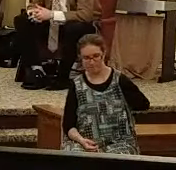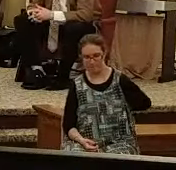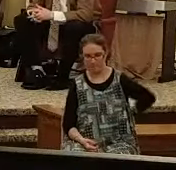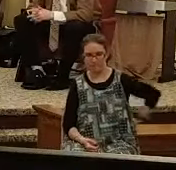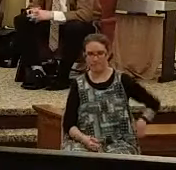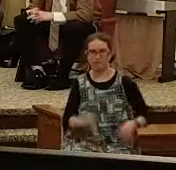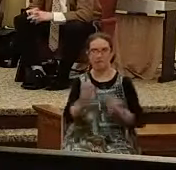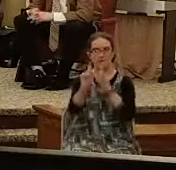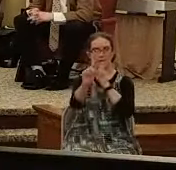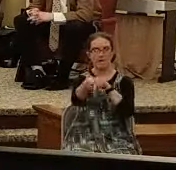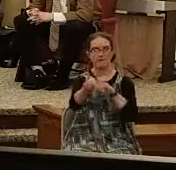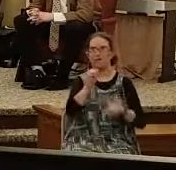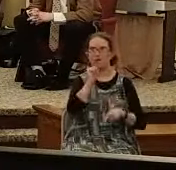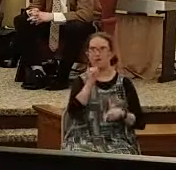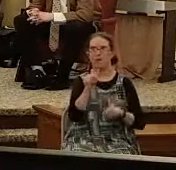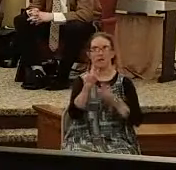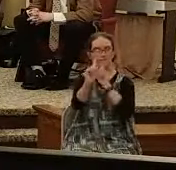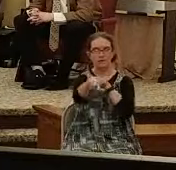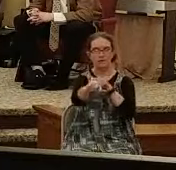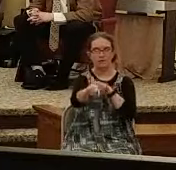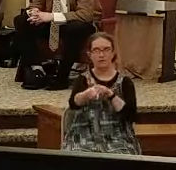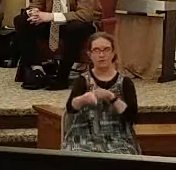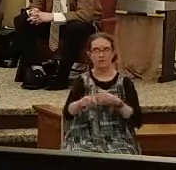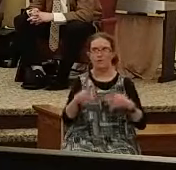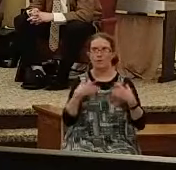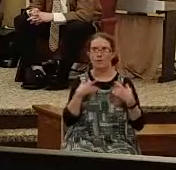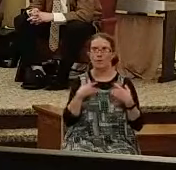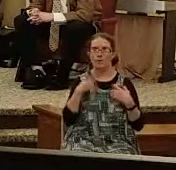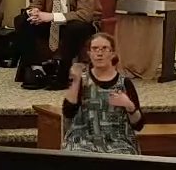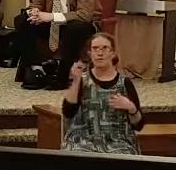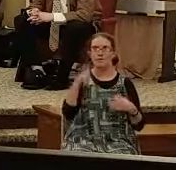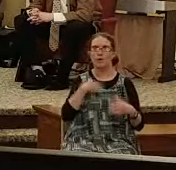When we answer, we're not going to answer to what we have